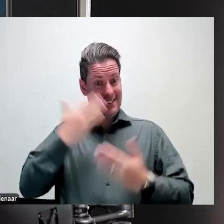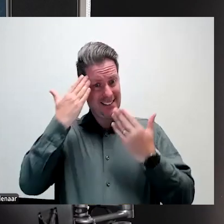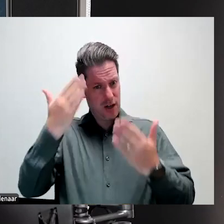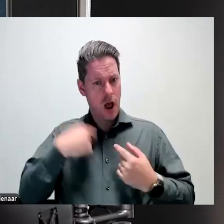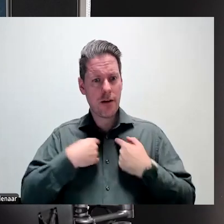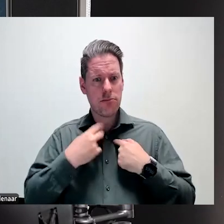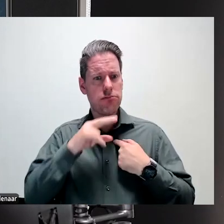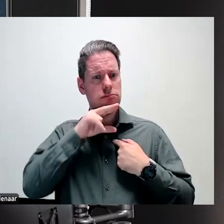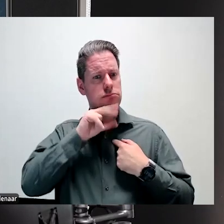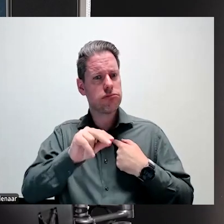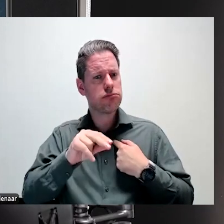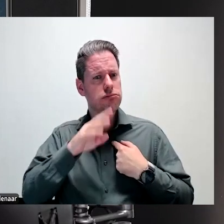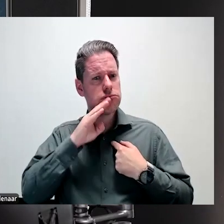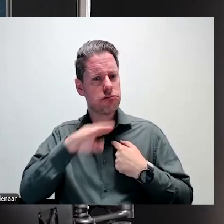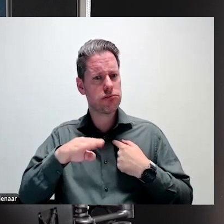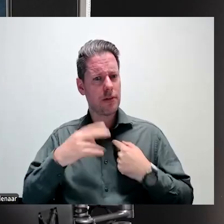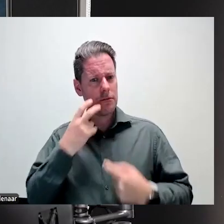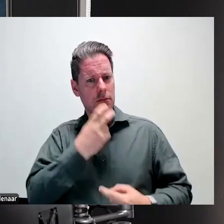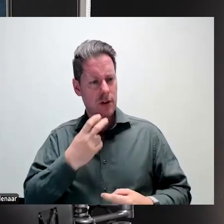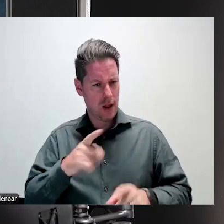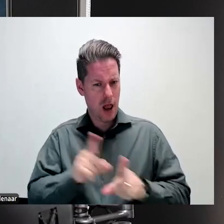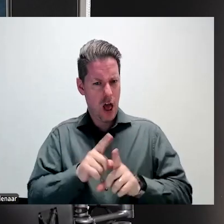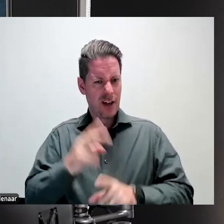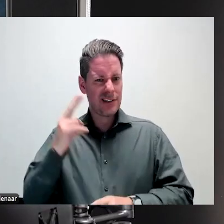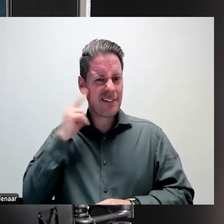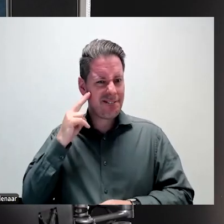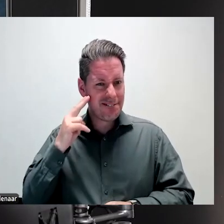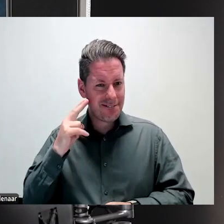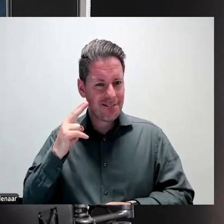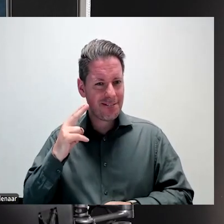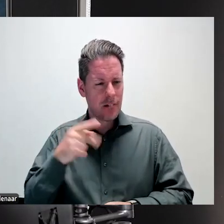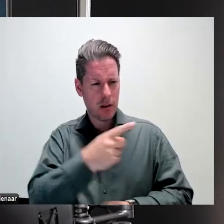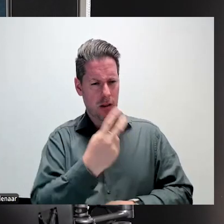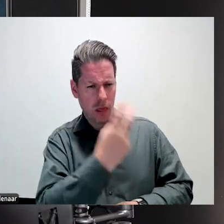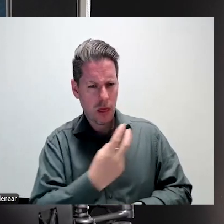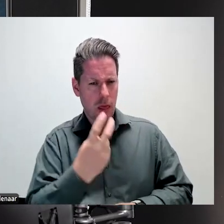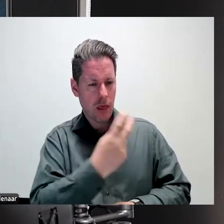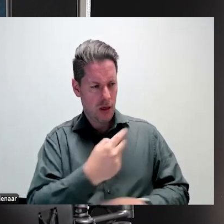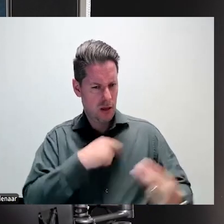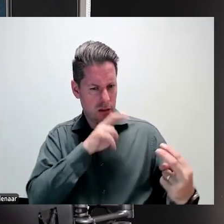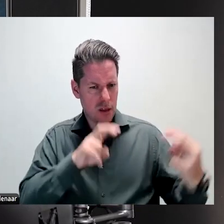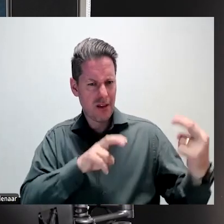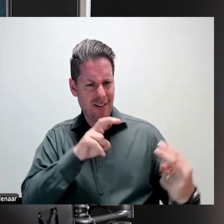which made it a bit harder for me to understand why people didn't understand me.